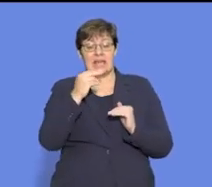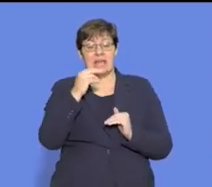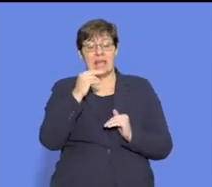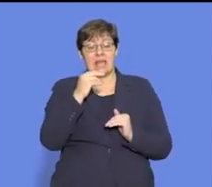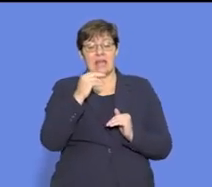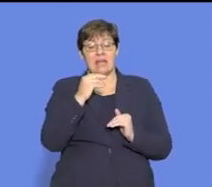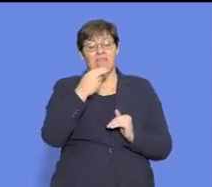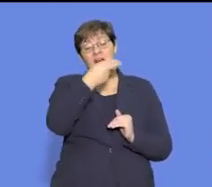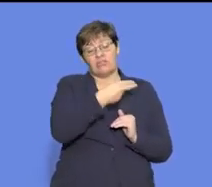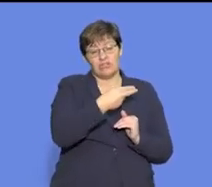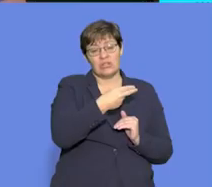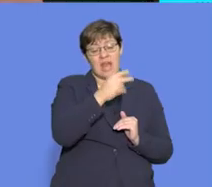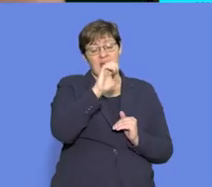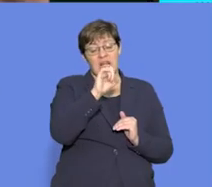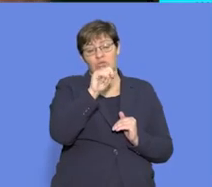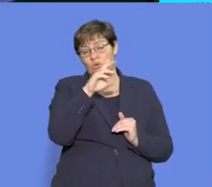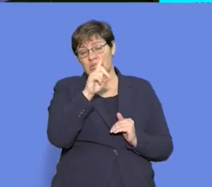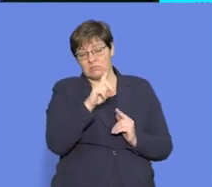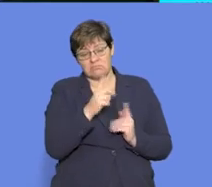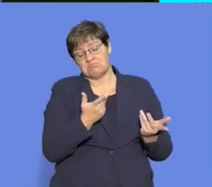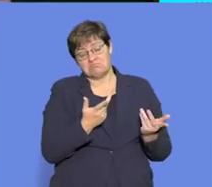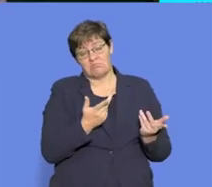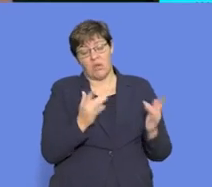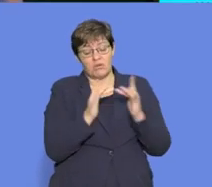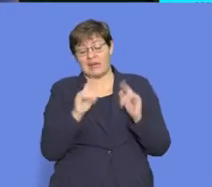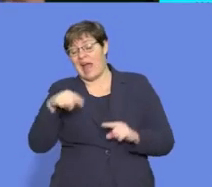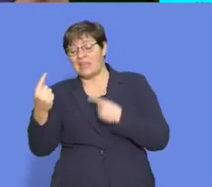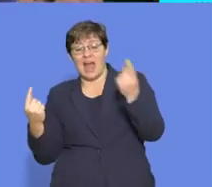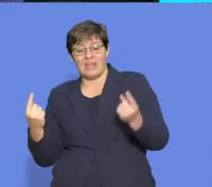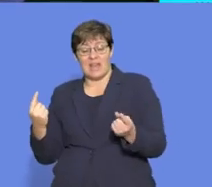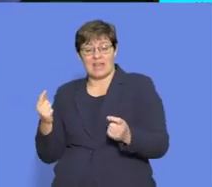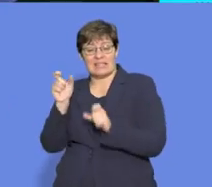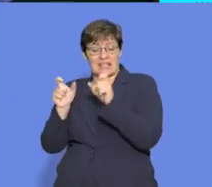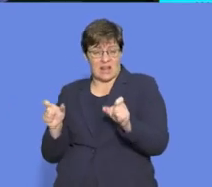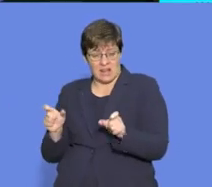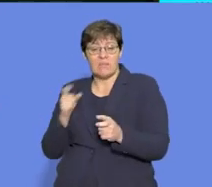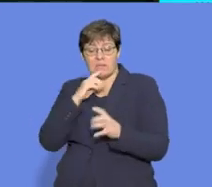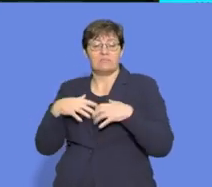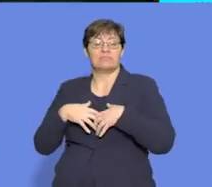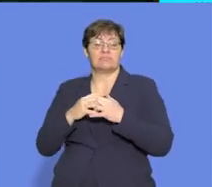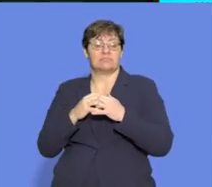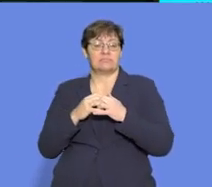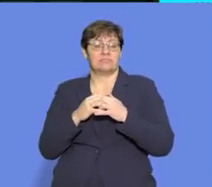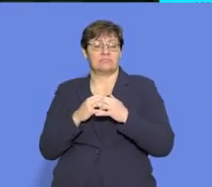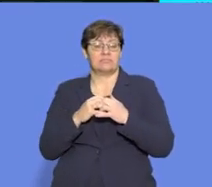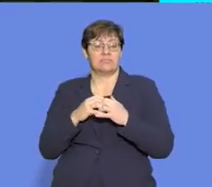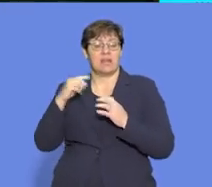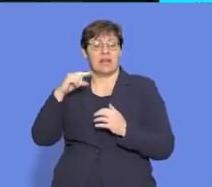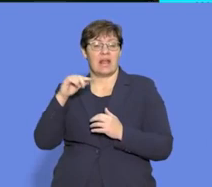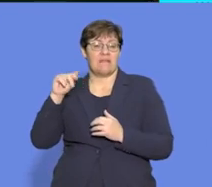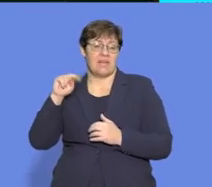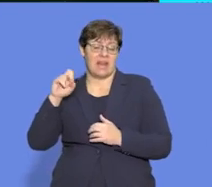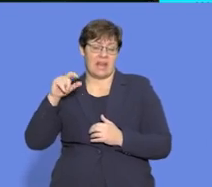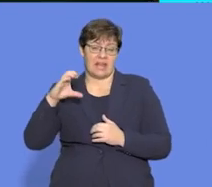the standard hydrogen electrode to other cells to make a galvanic cell. And the interesting thing,